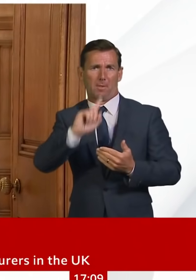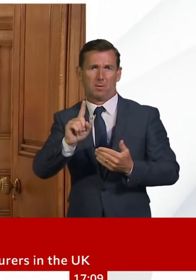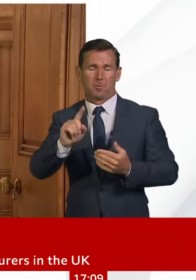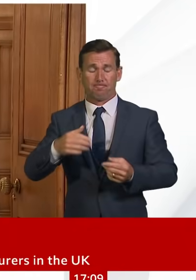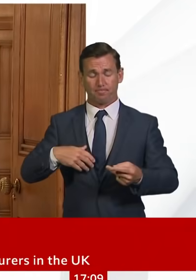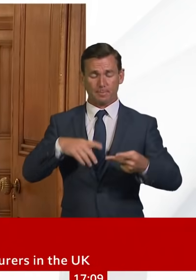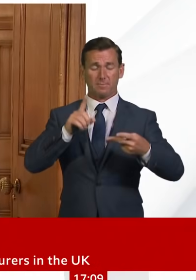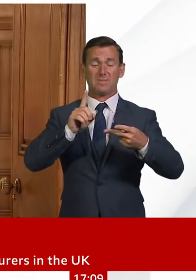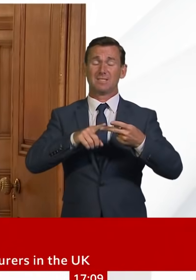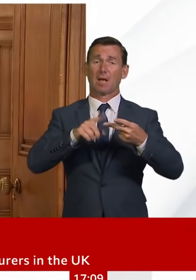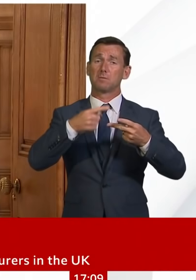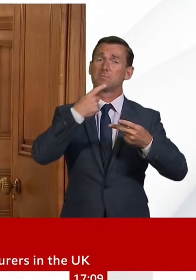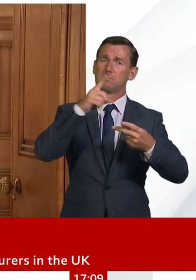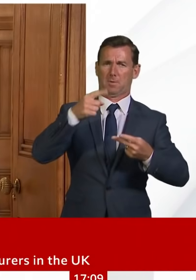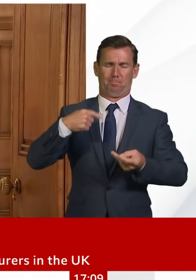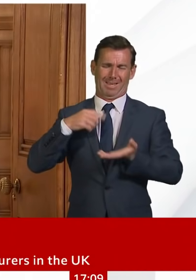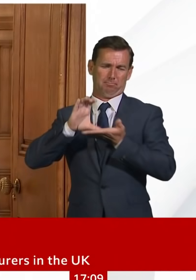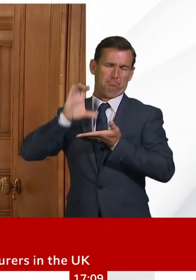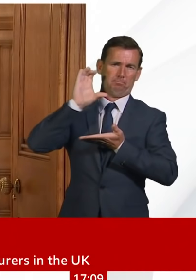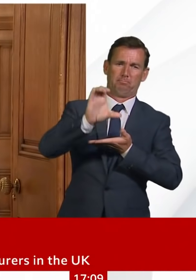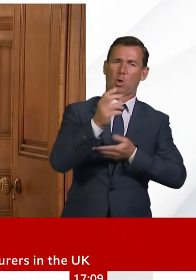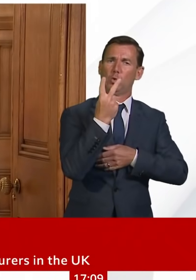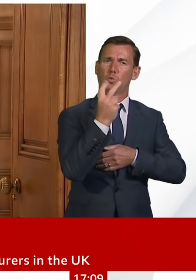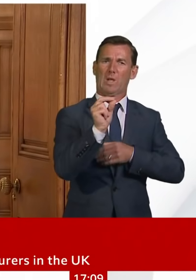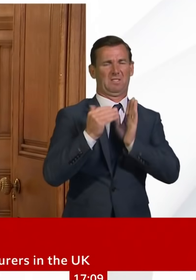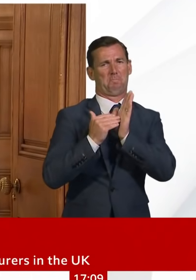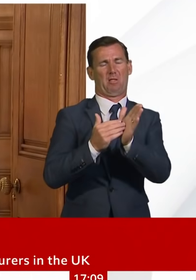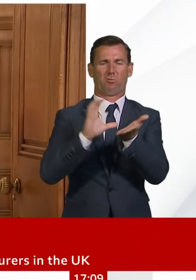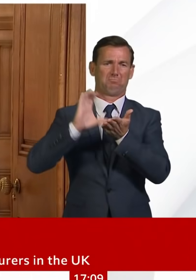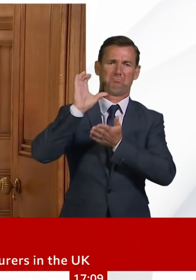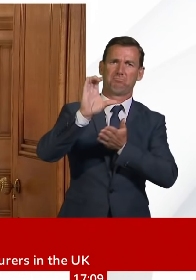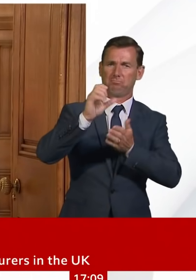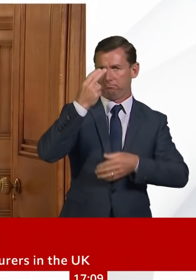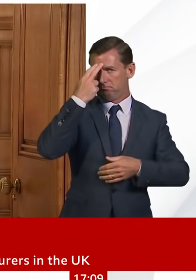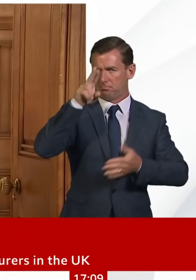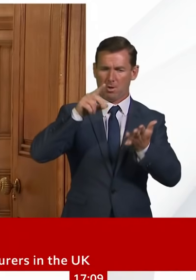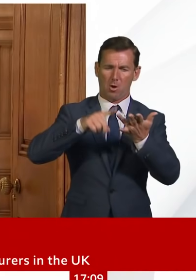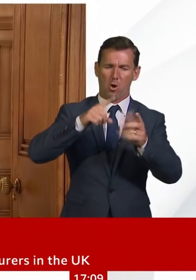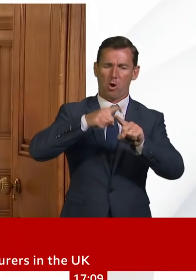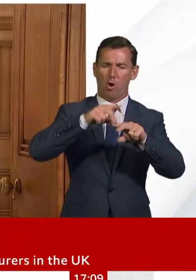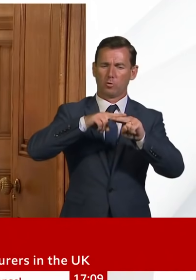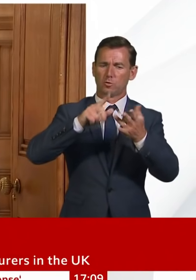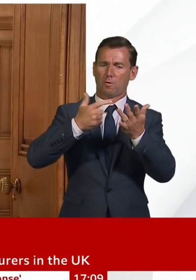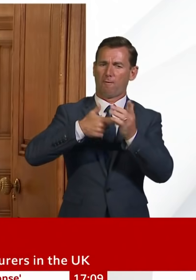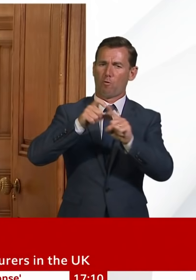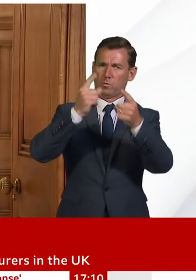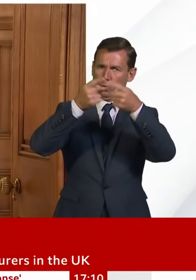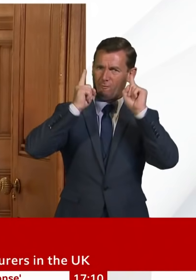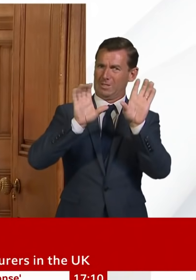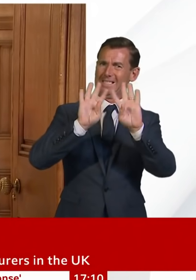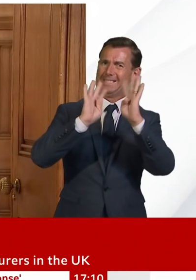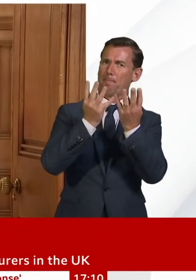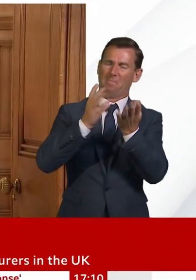making available £20 million to the Oxford team to fund their clinical trials. The team